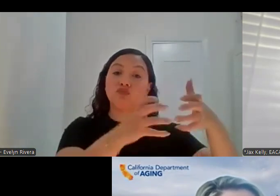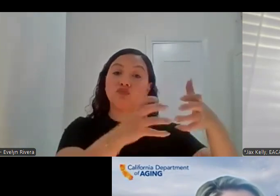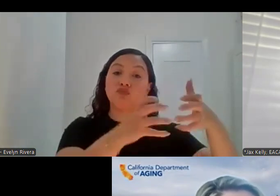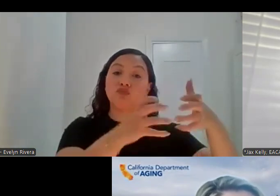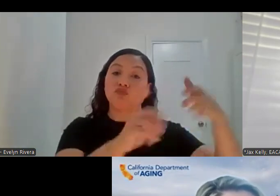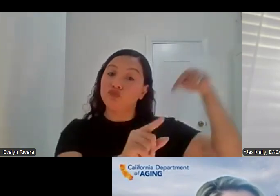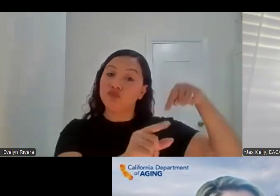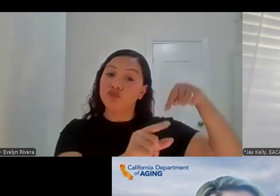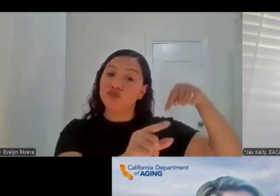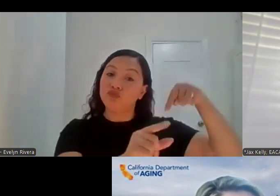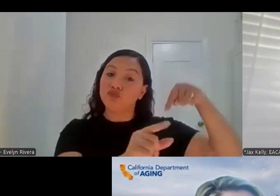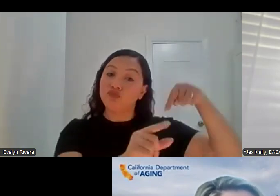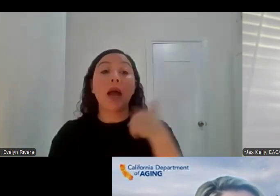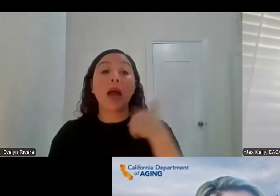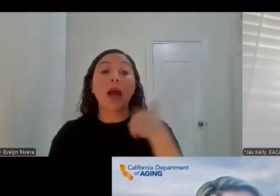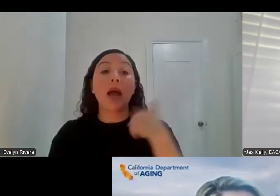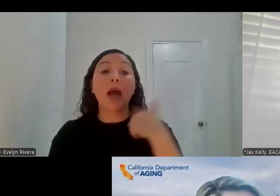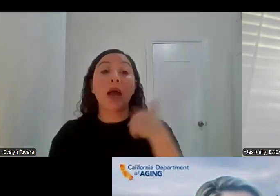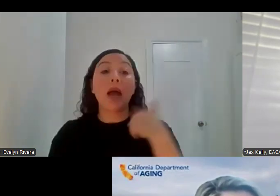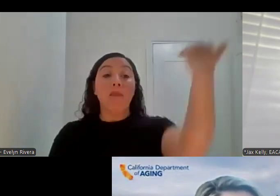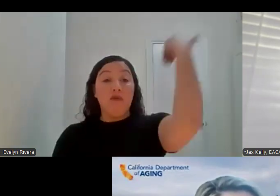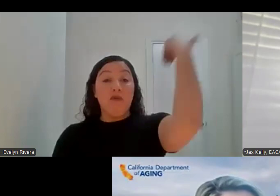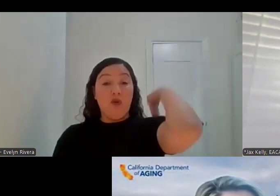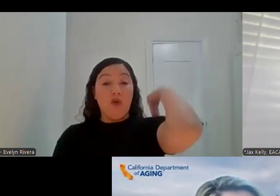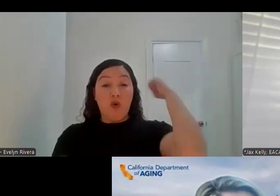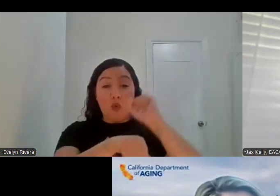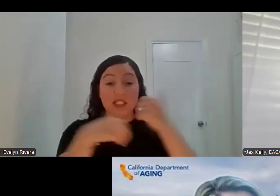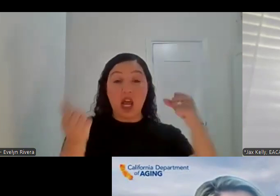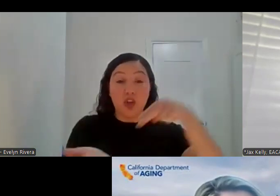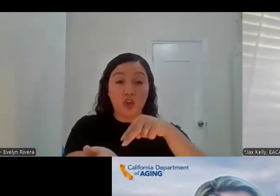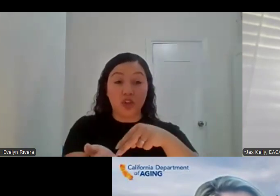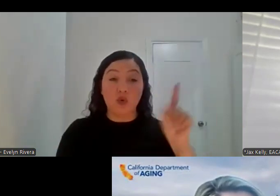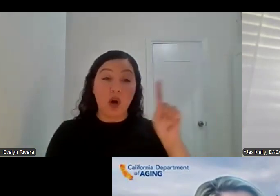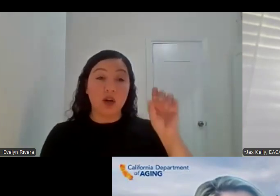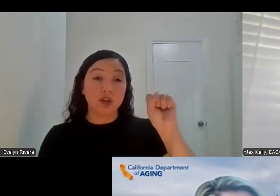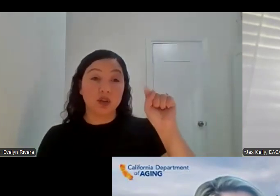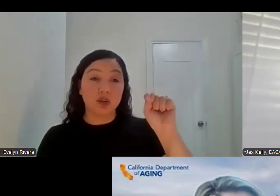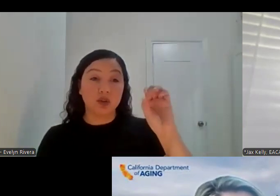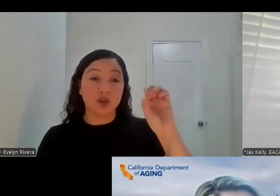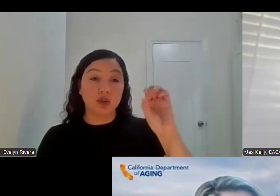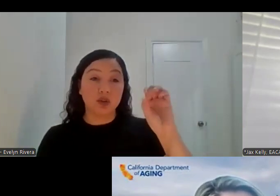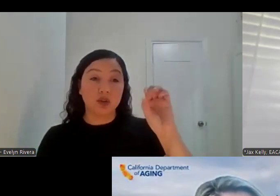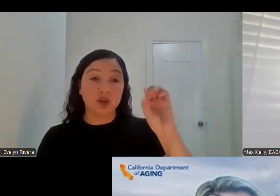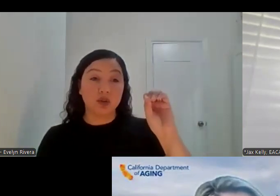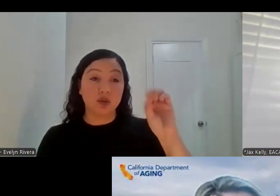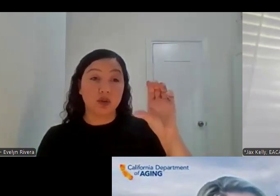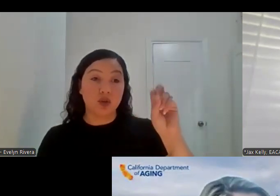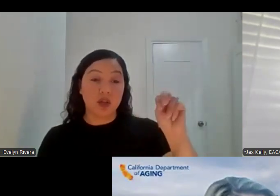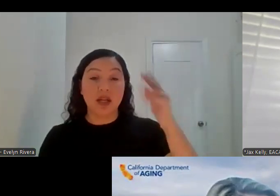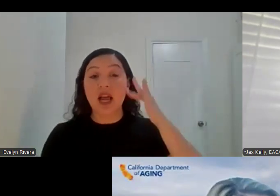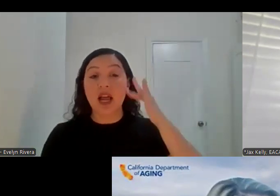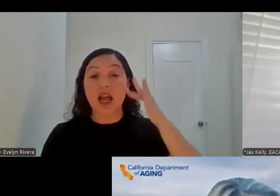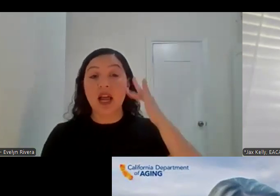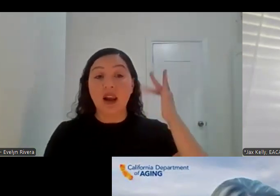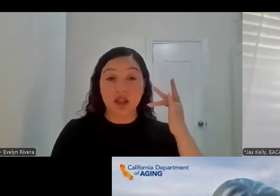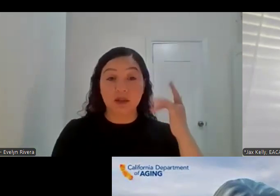nurse in Stockton, California, where I served a lot of immigrant populations, and particularly was one of the only nursing assistants in